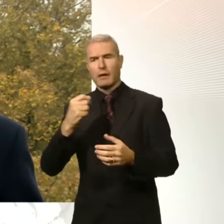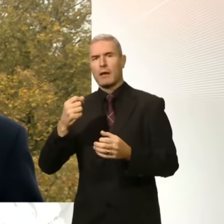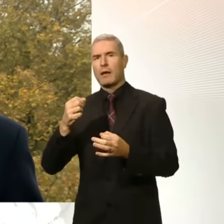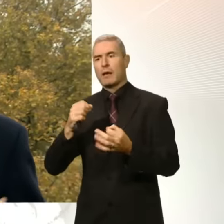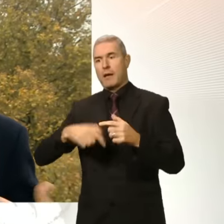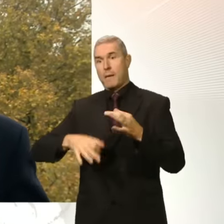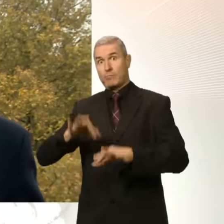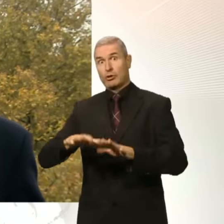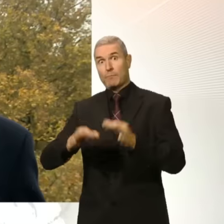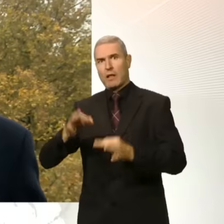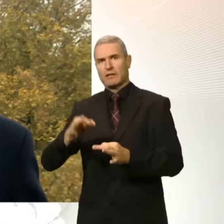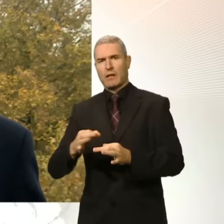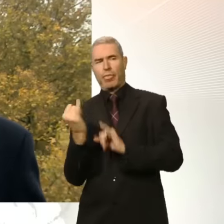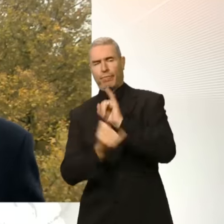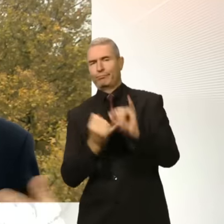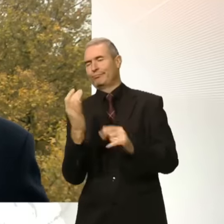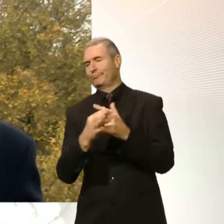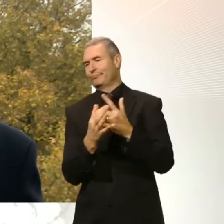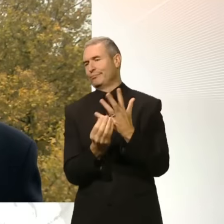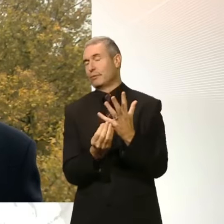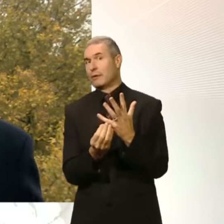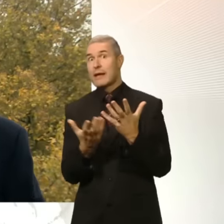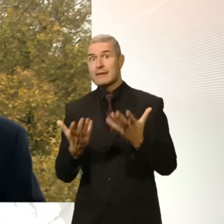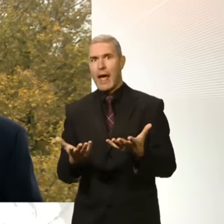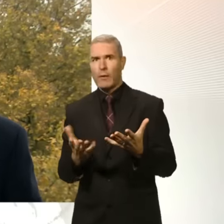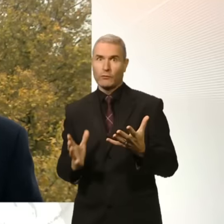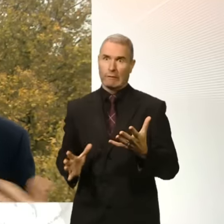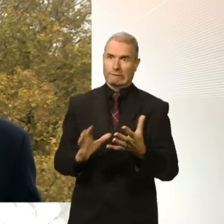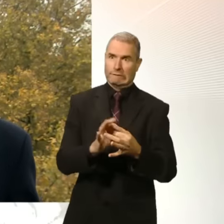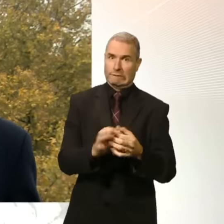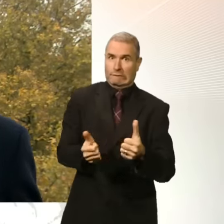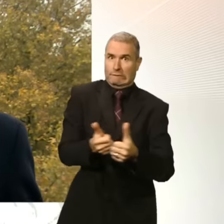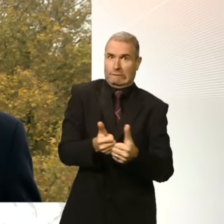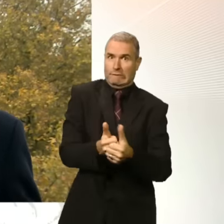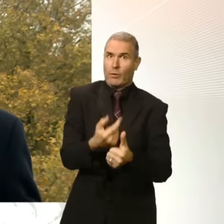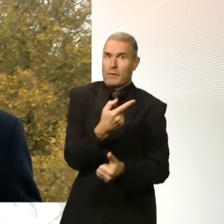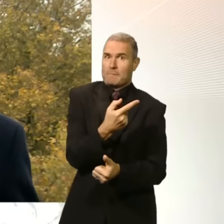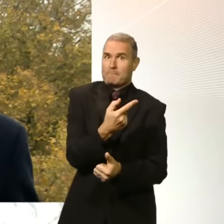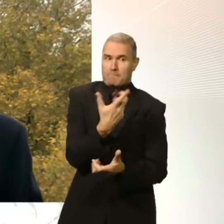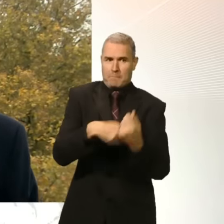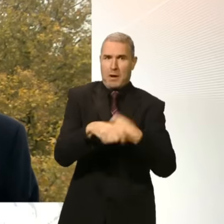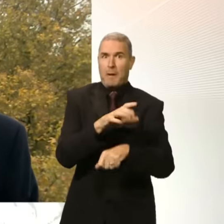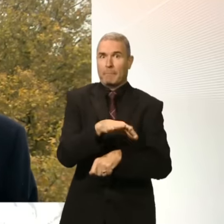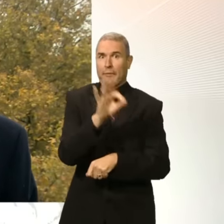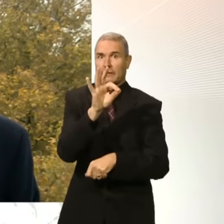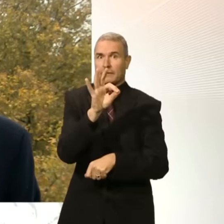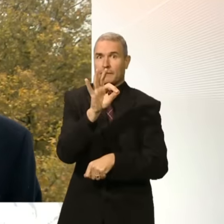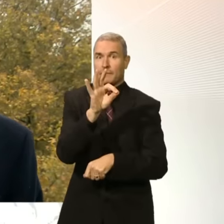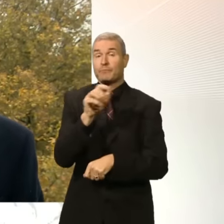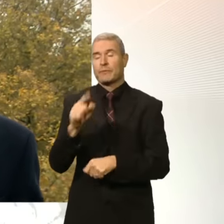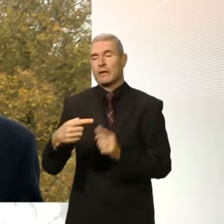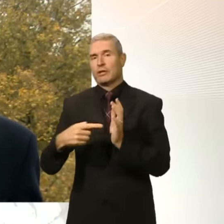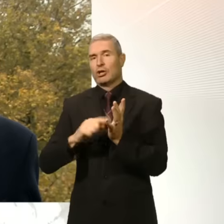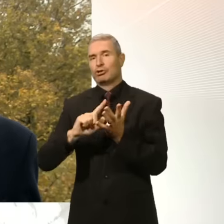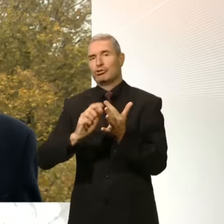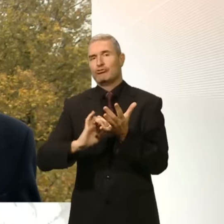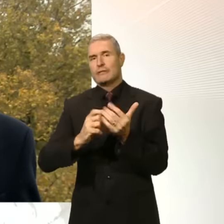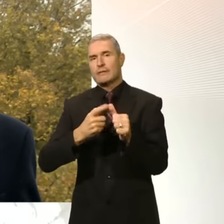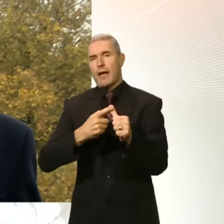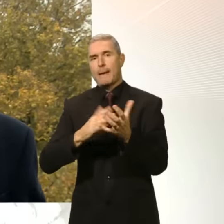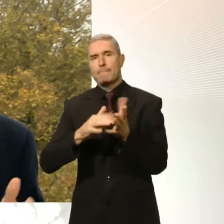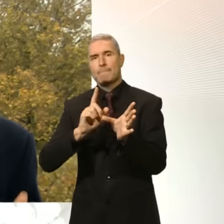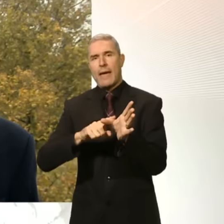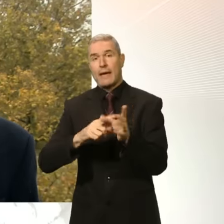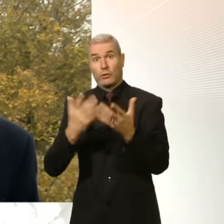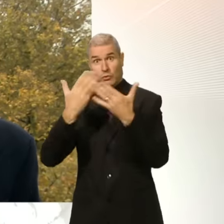the aim is to present ourselves as the Donald's best buddy. So Theresa May, in a keynote speech tonight, will